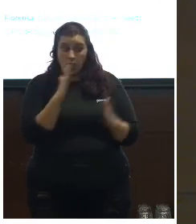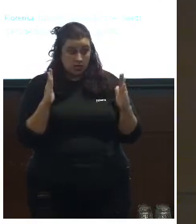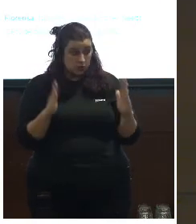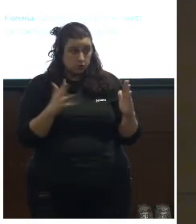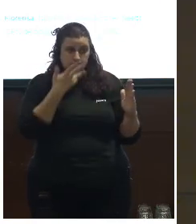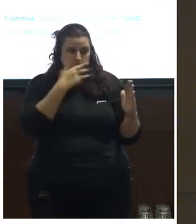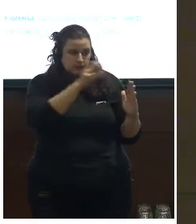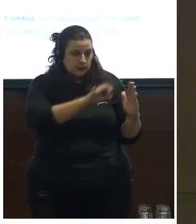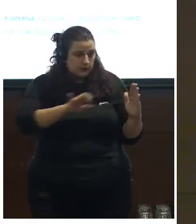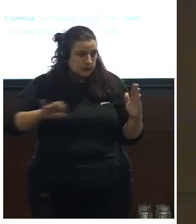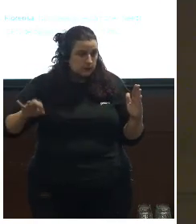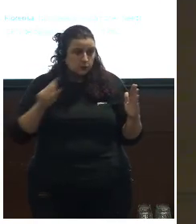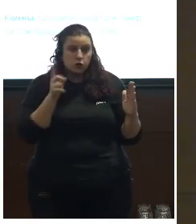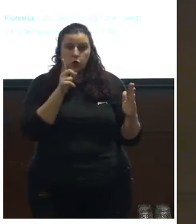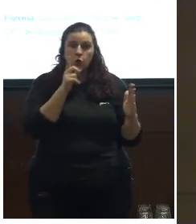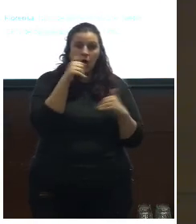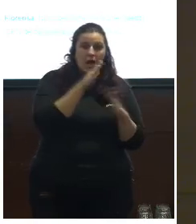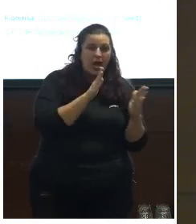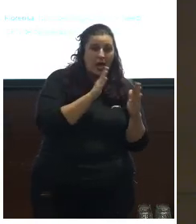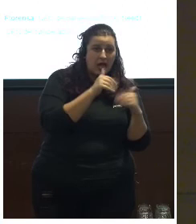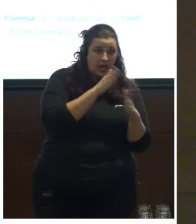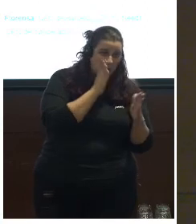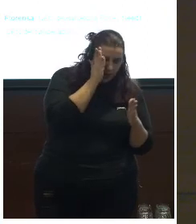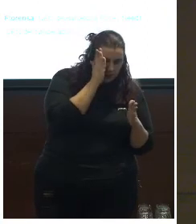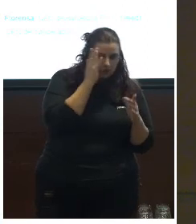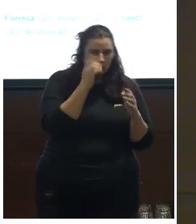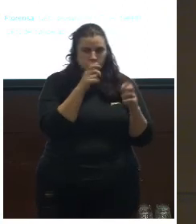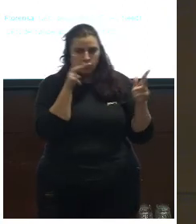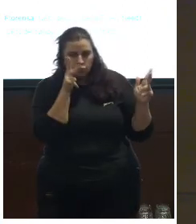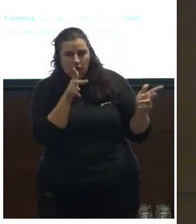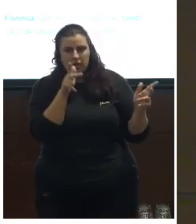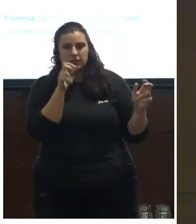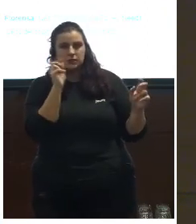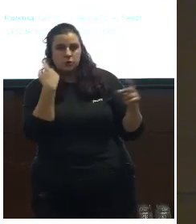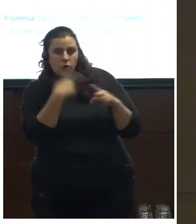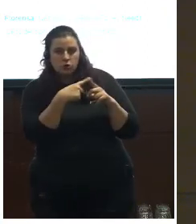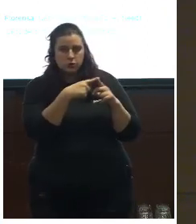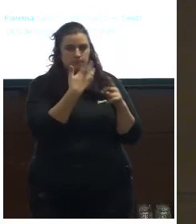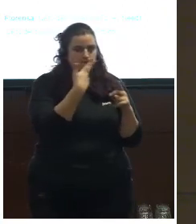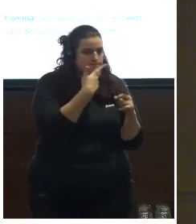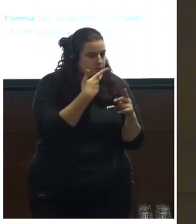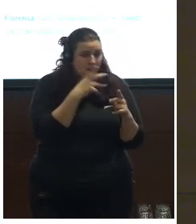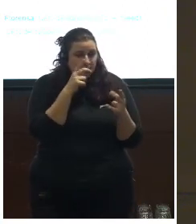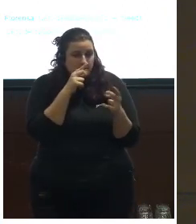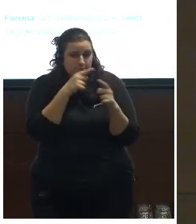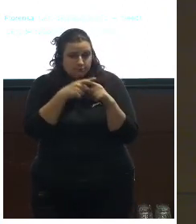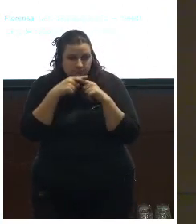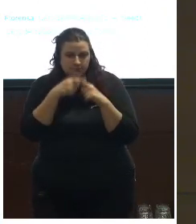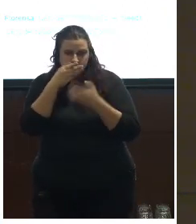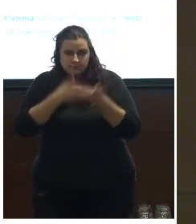visited. And now we can share many more things. And it's good that we can offer our clients